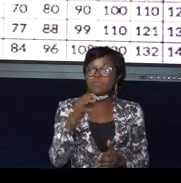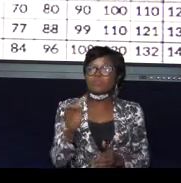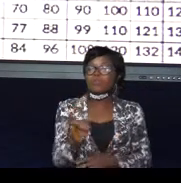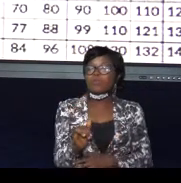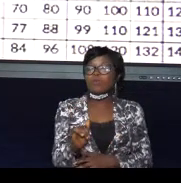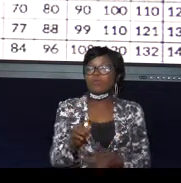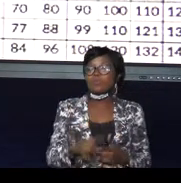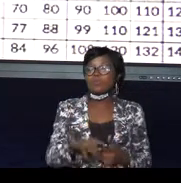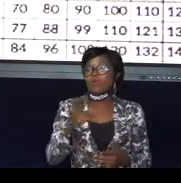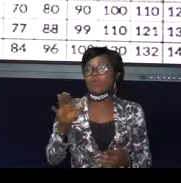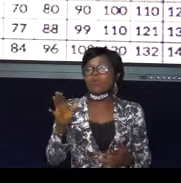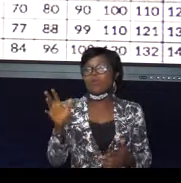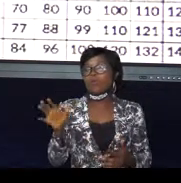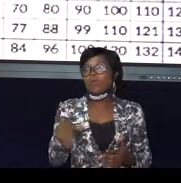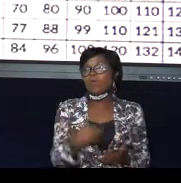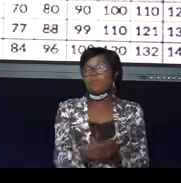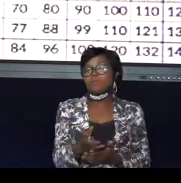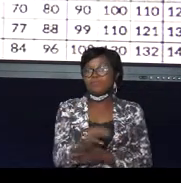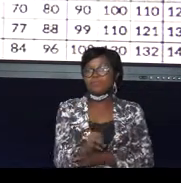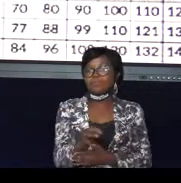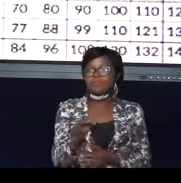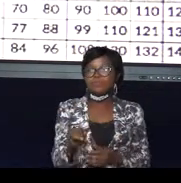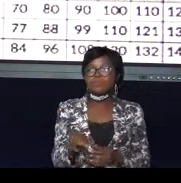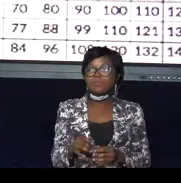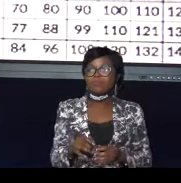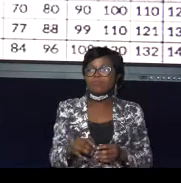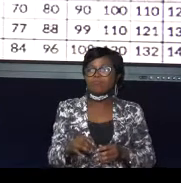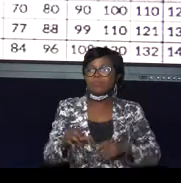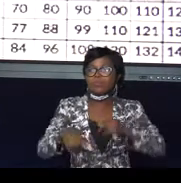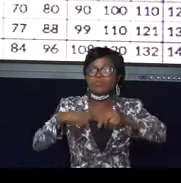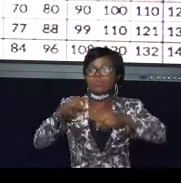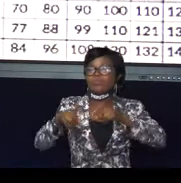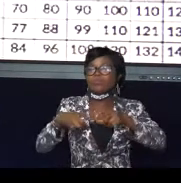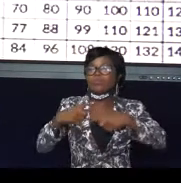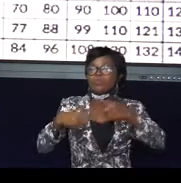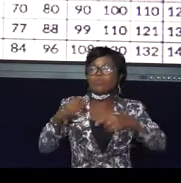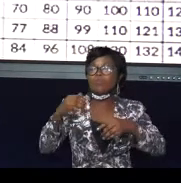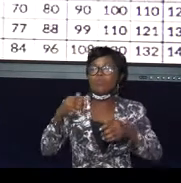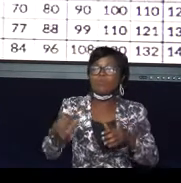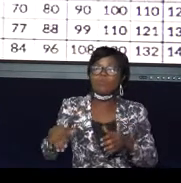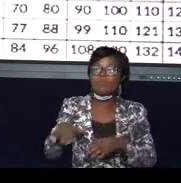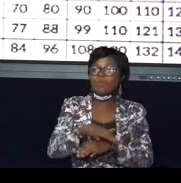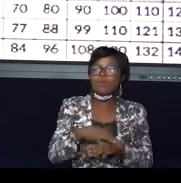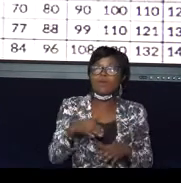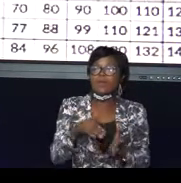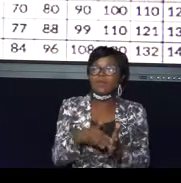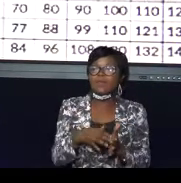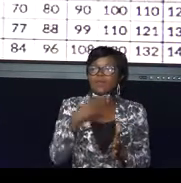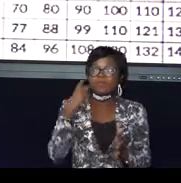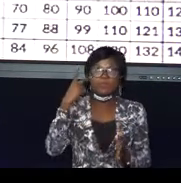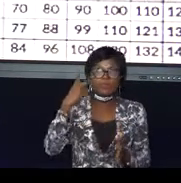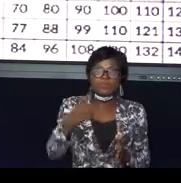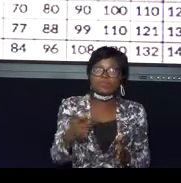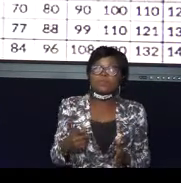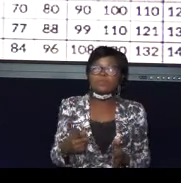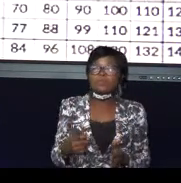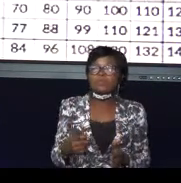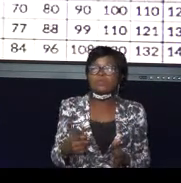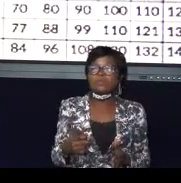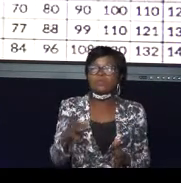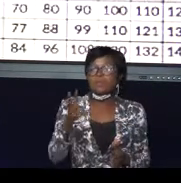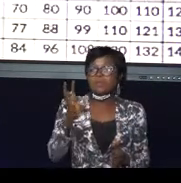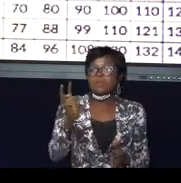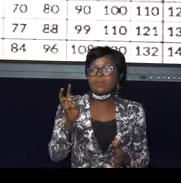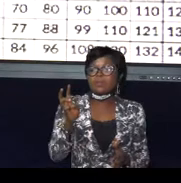common and 3 is common to both of them. And of course, if we extend this further, you will see that we'll have 30 along the line because 30 ends with